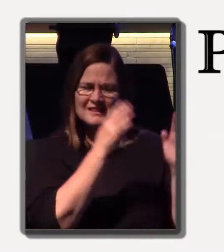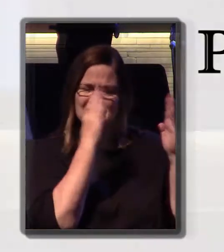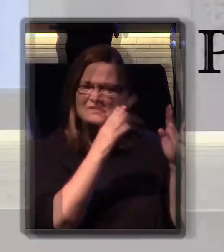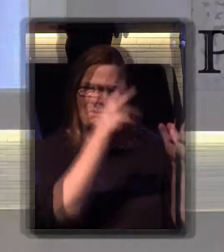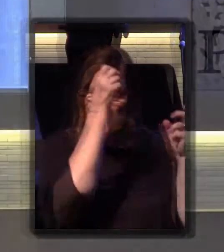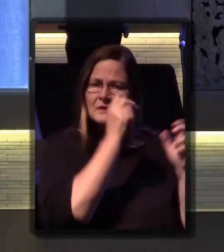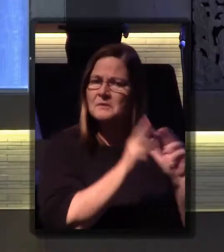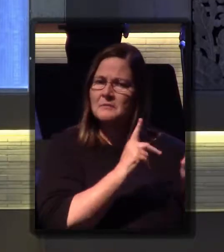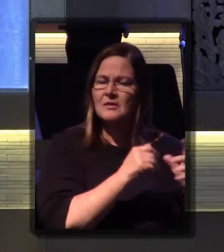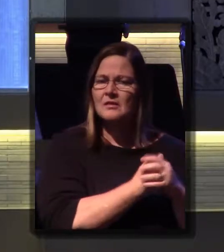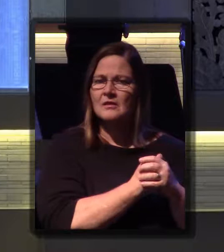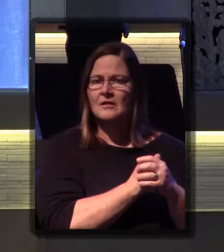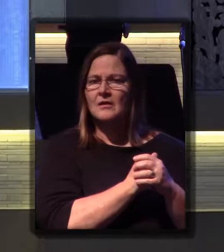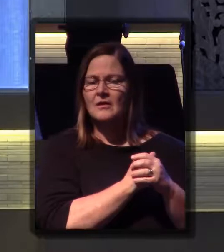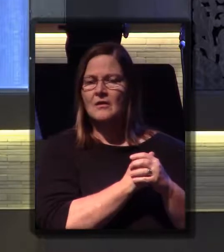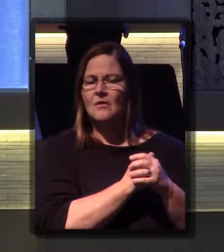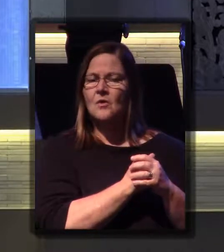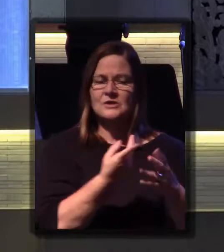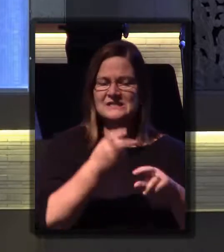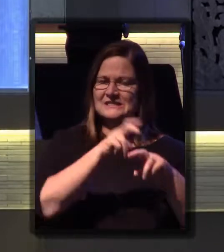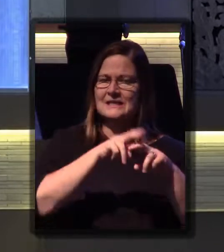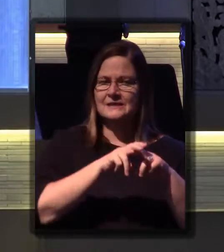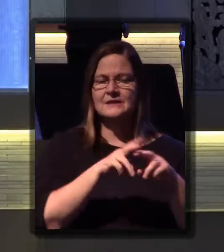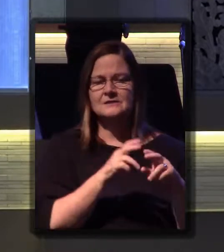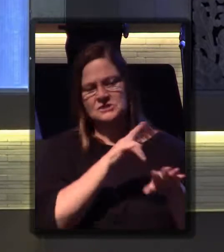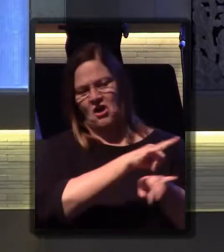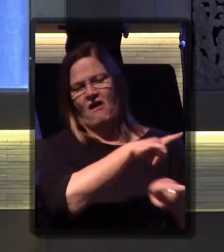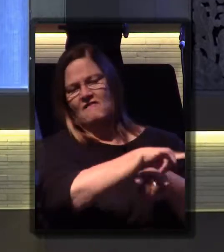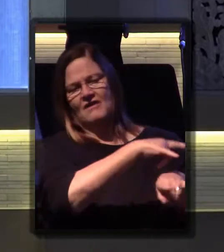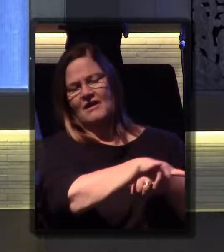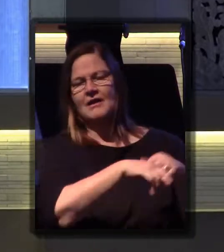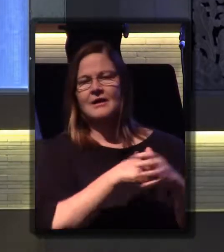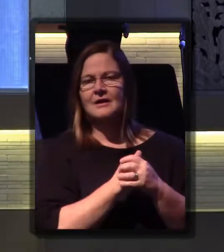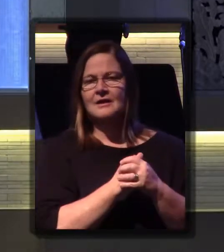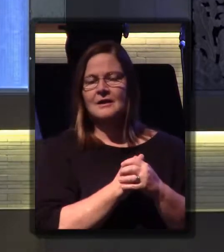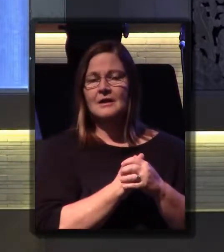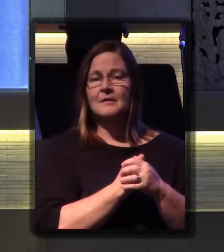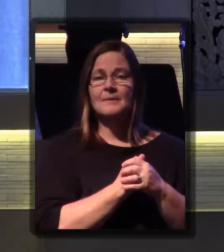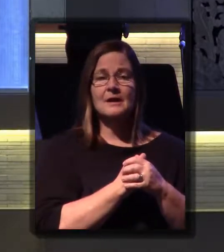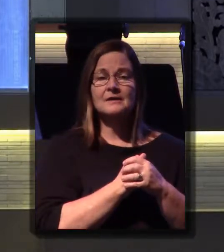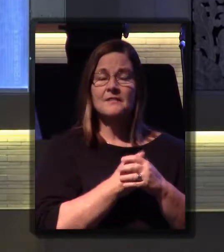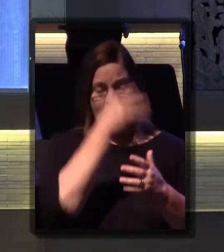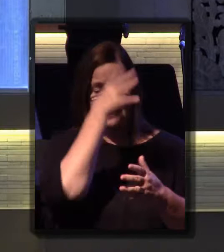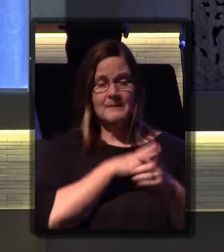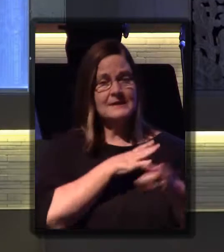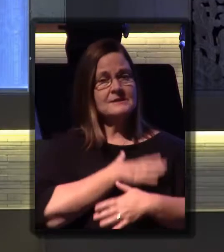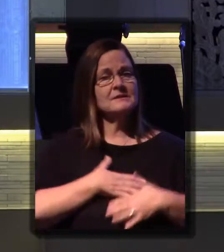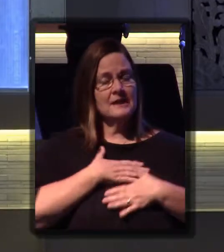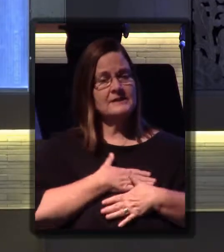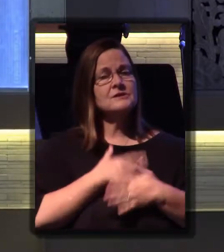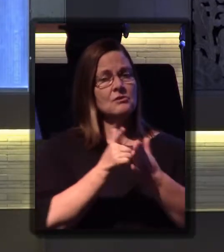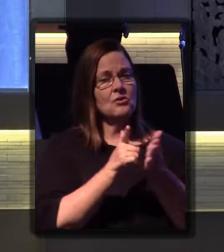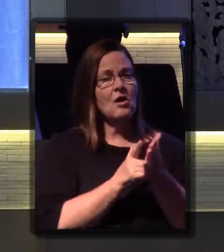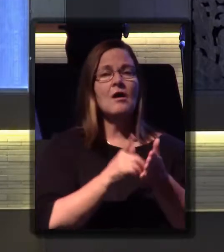how blessed is the man who does not walk in the counsel of the wicked, nor stand in the path of sinners, nor sit in the seat